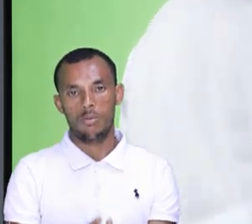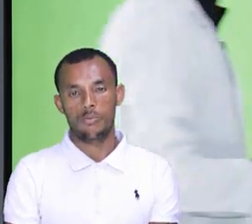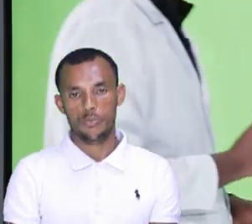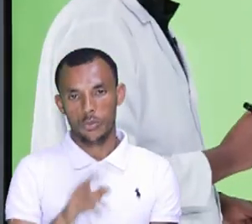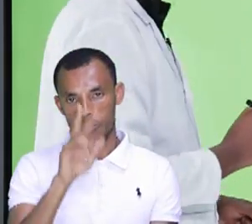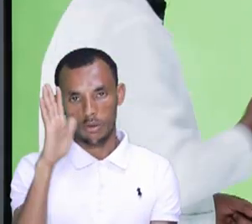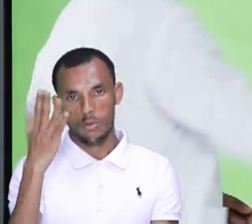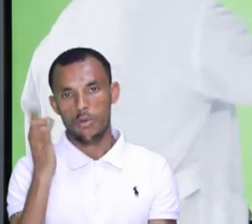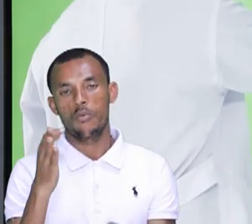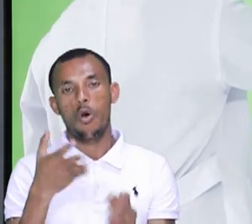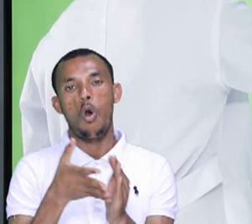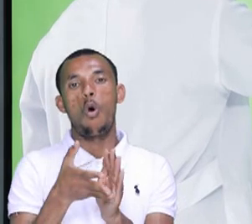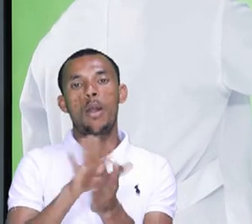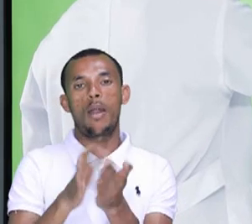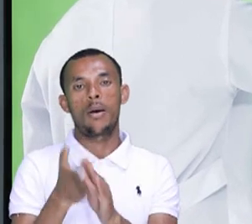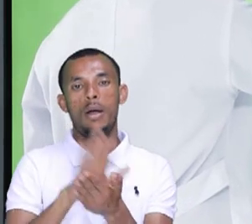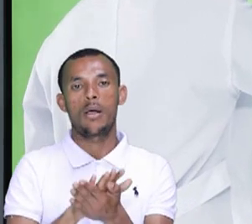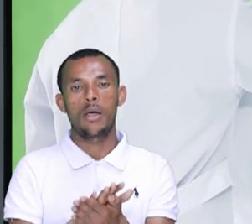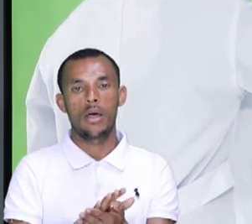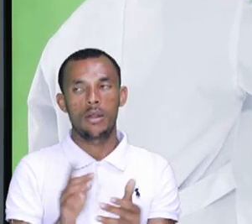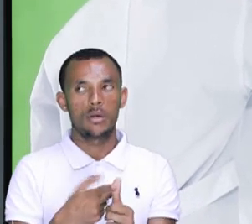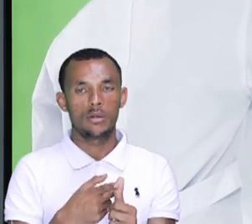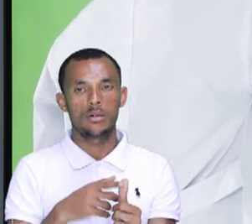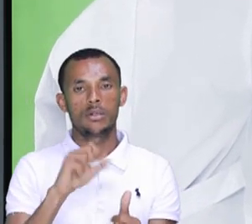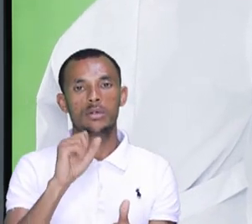Two types of overlap. One is sigma.